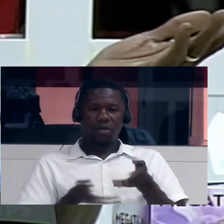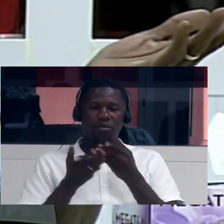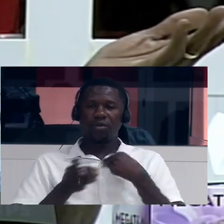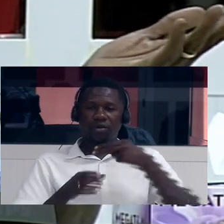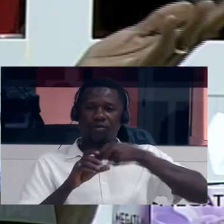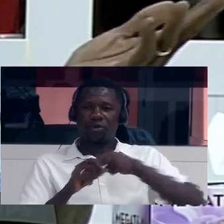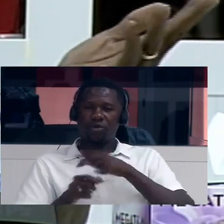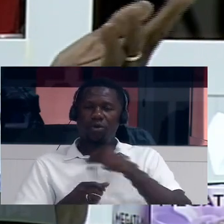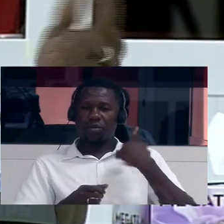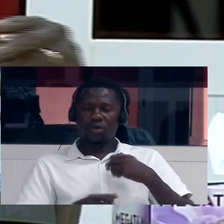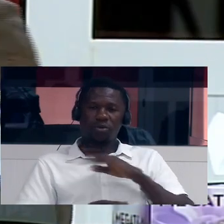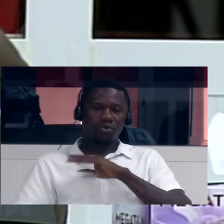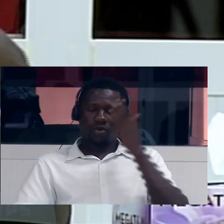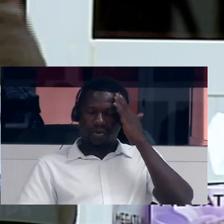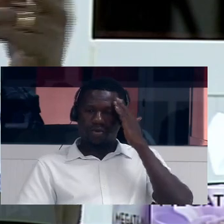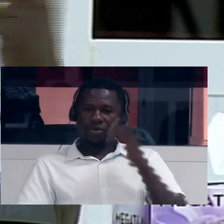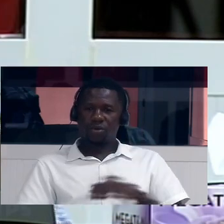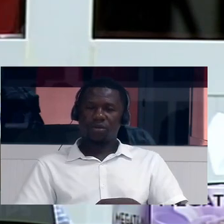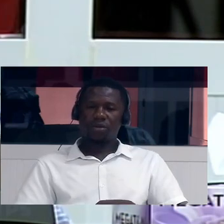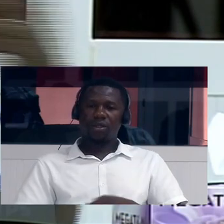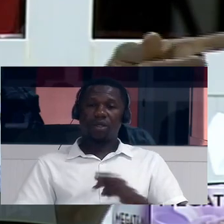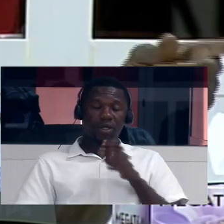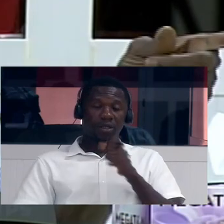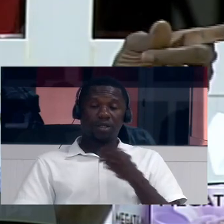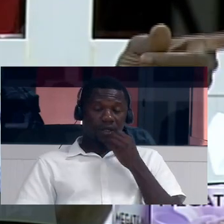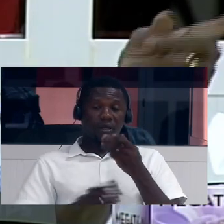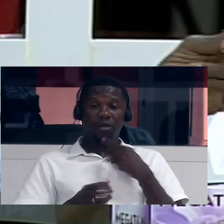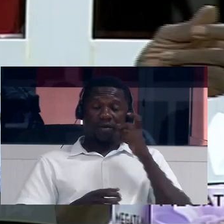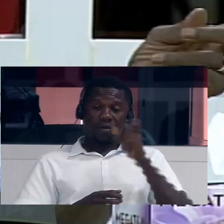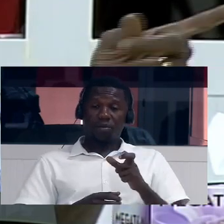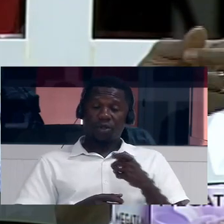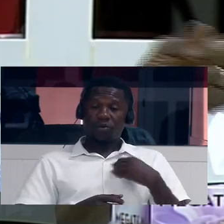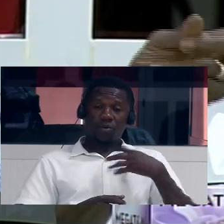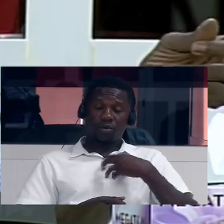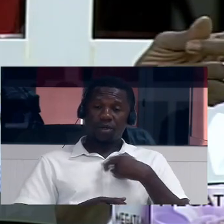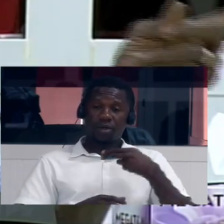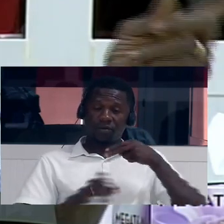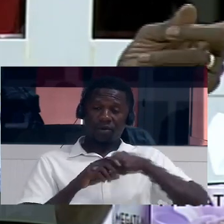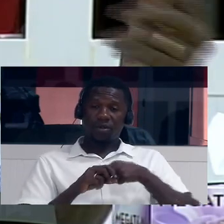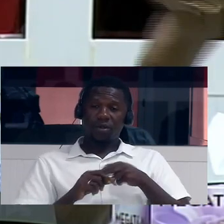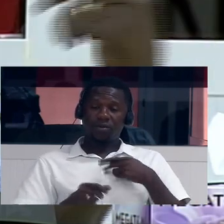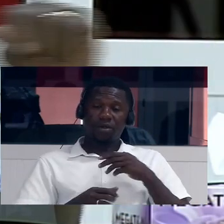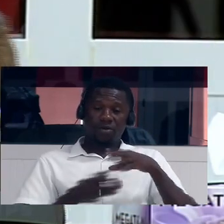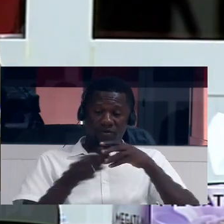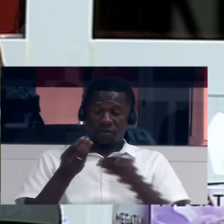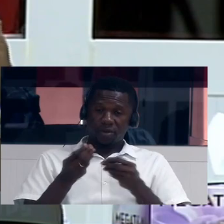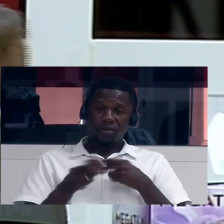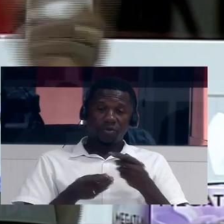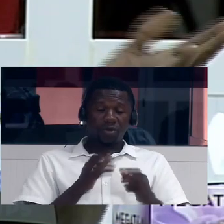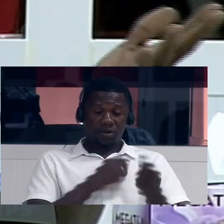don't know." I said, "If the person wants my fuel, because you don't have your coupons yet, you will refund me, you know." He said, "Yes." I said, "Let him come to my